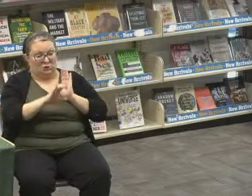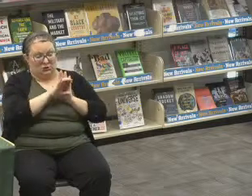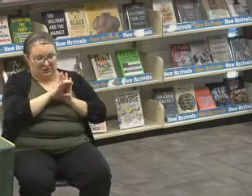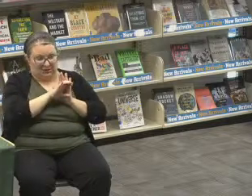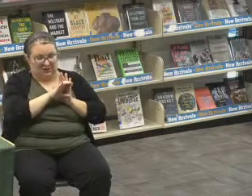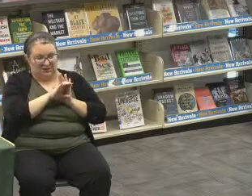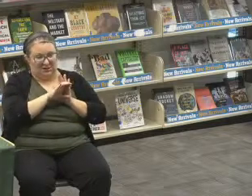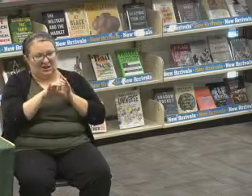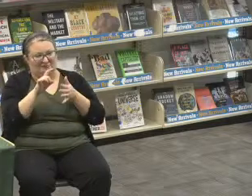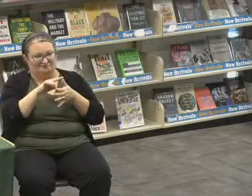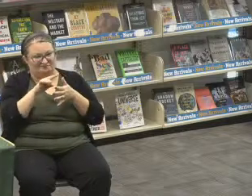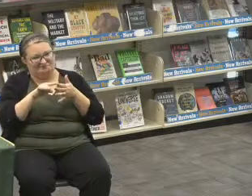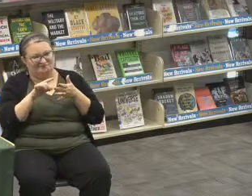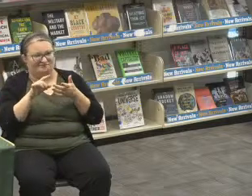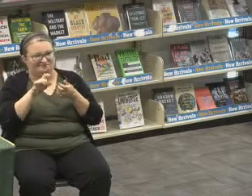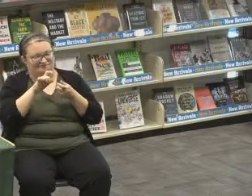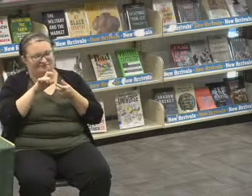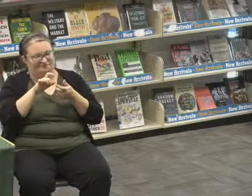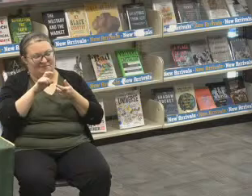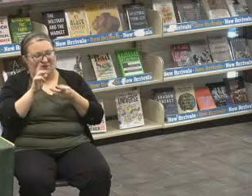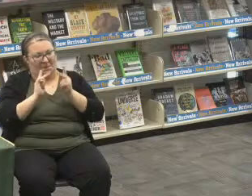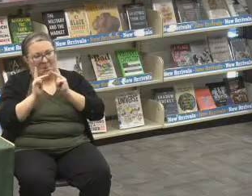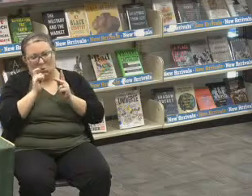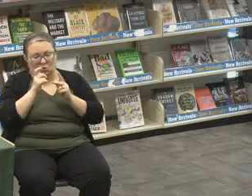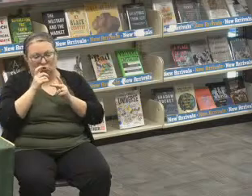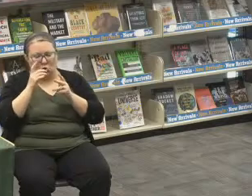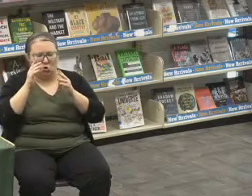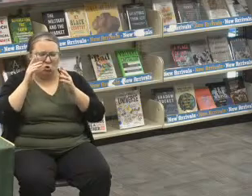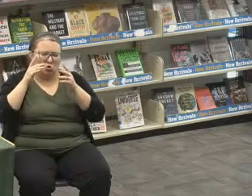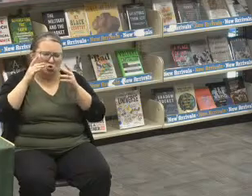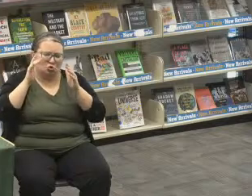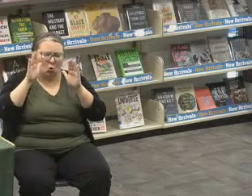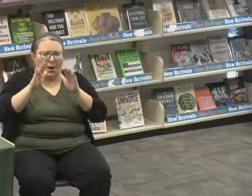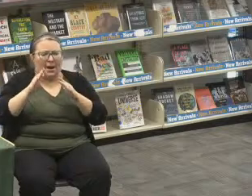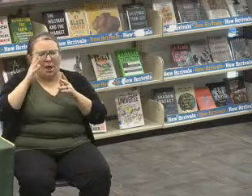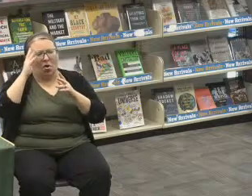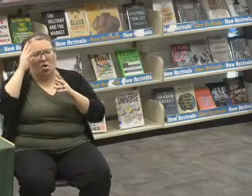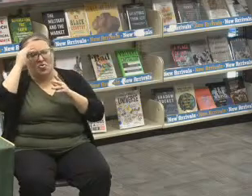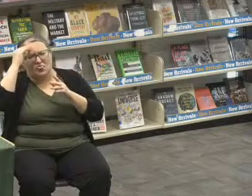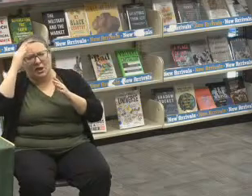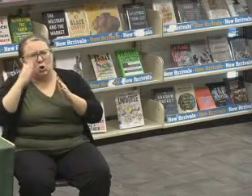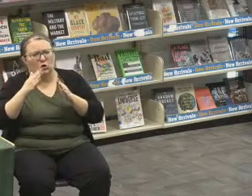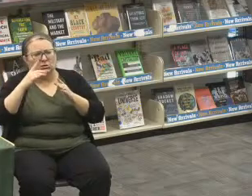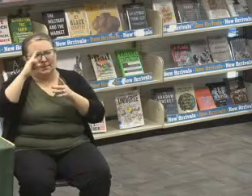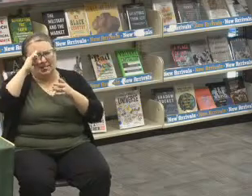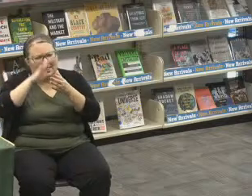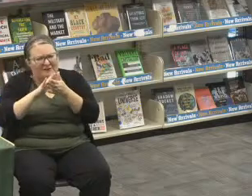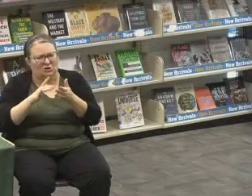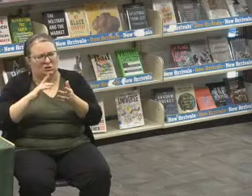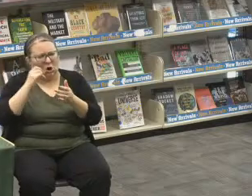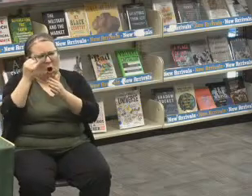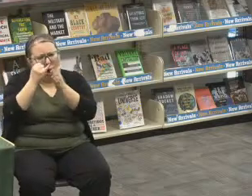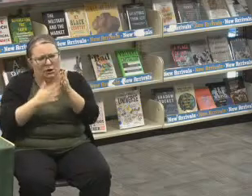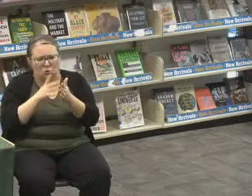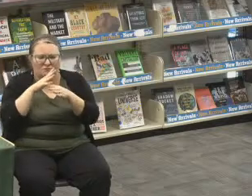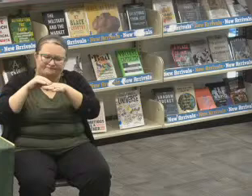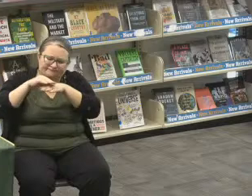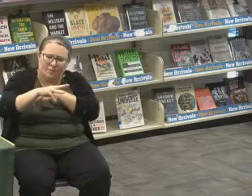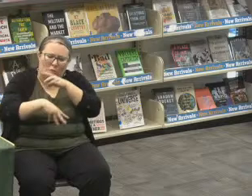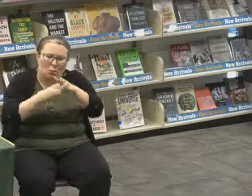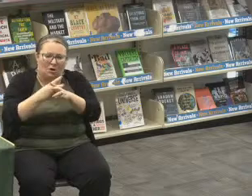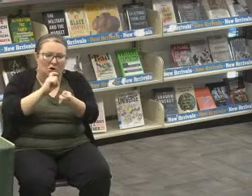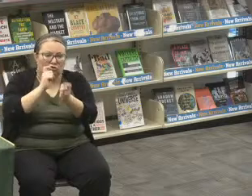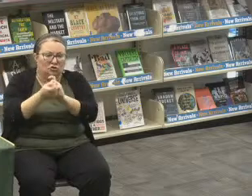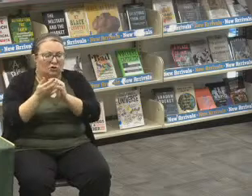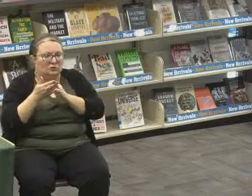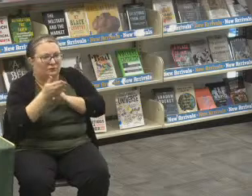the features of people that have been some of the great thinkers, the great believers, the great artists, those that have really shaped our world and changed our